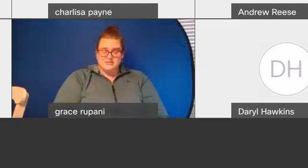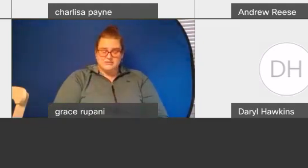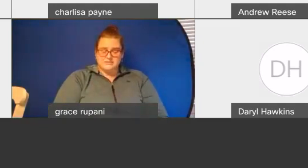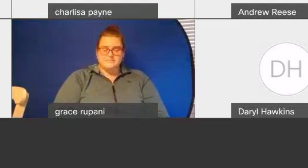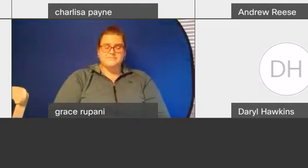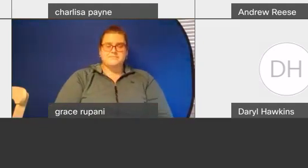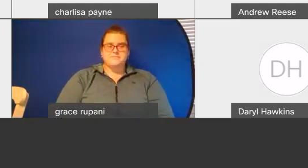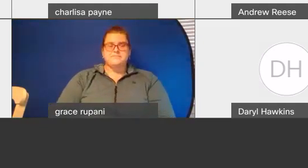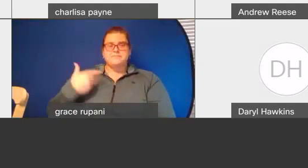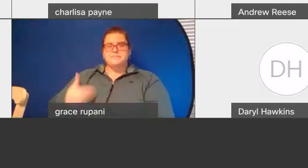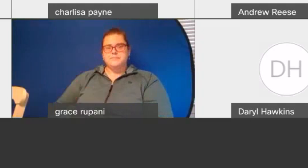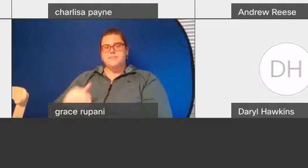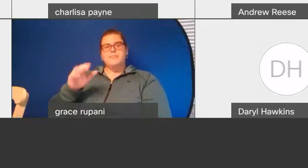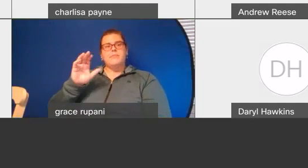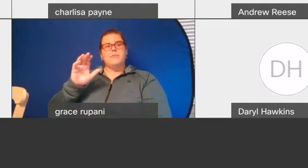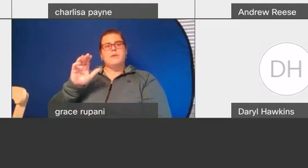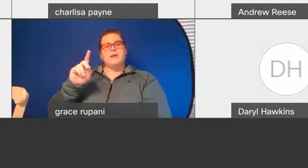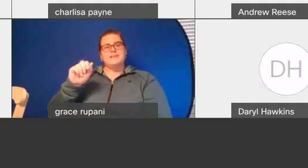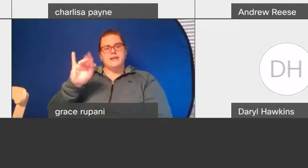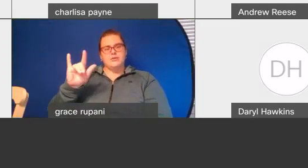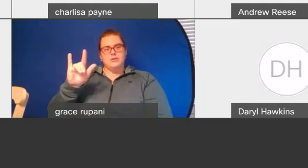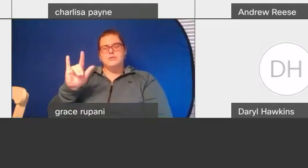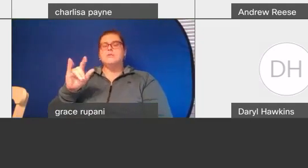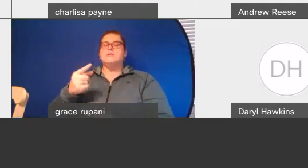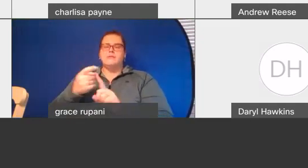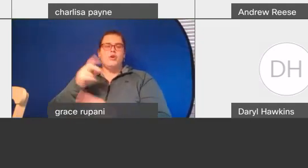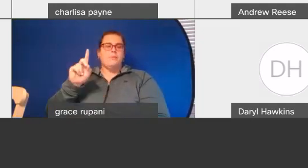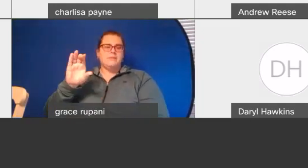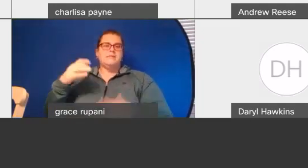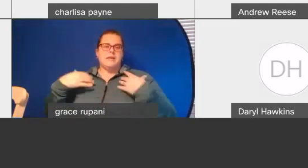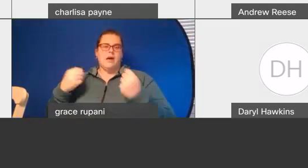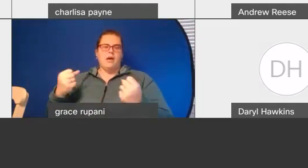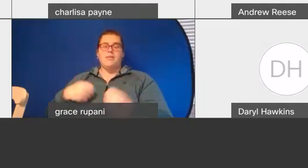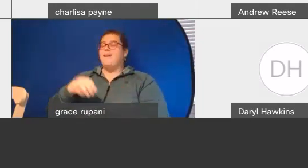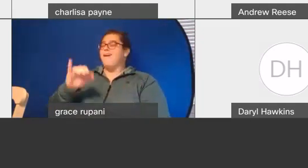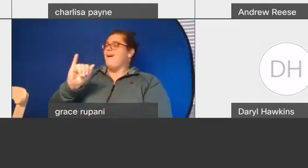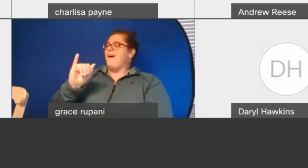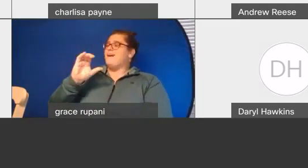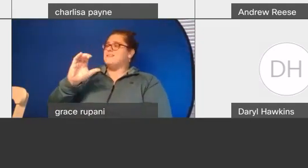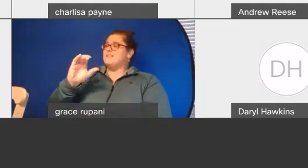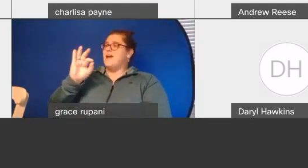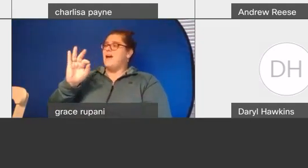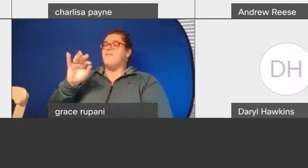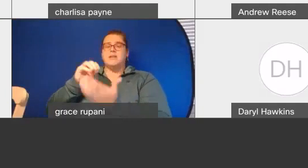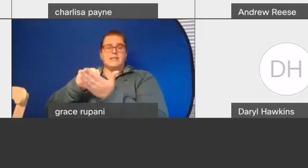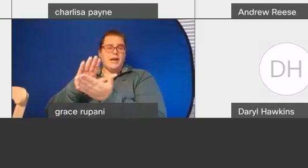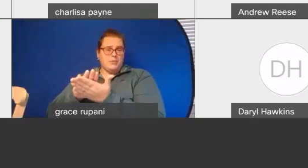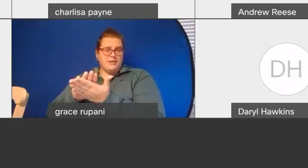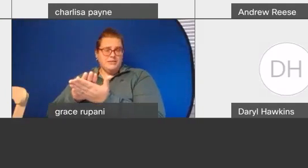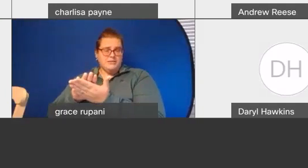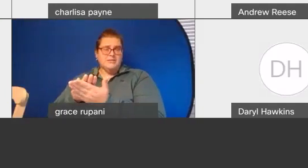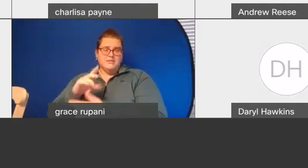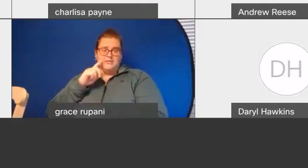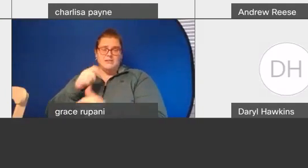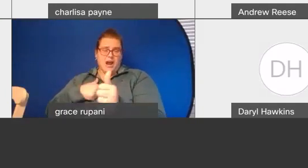And so the update to the ICF document to make more